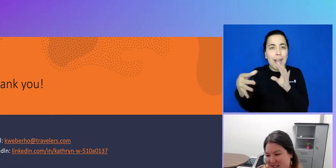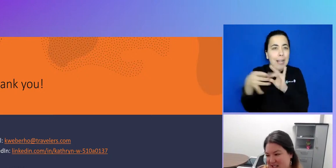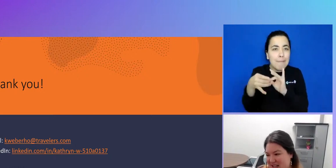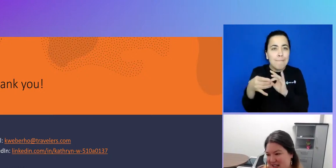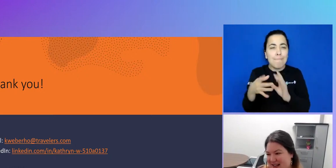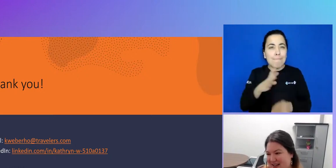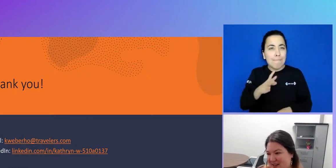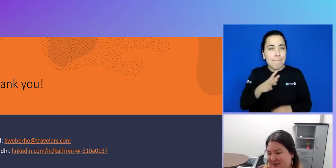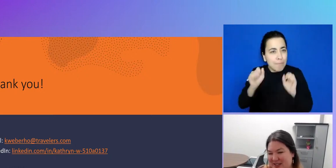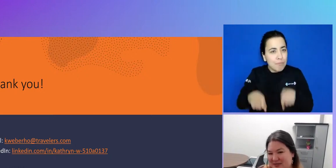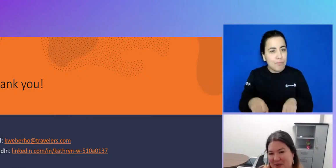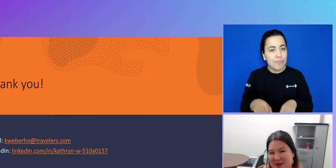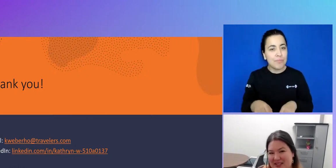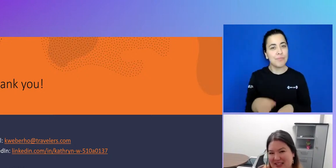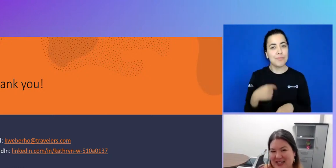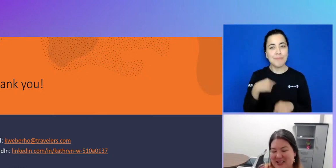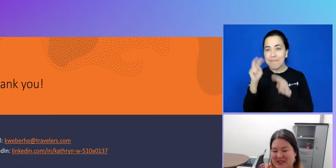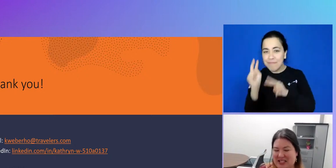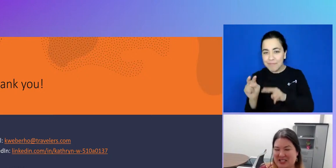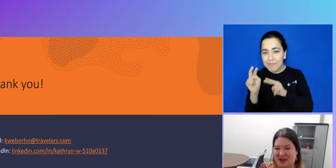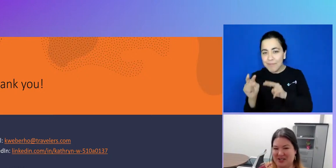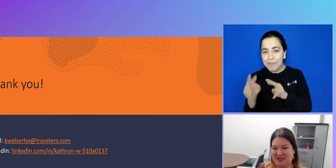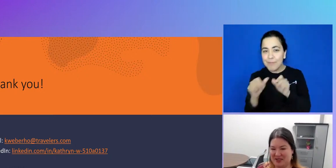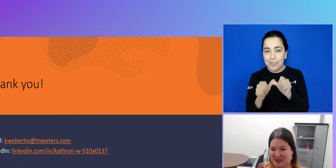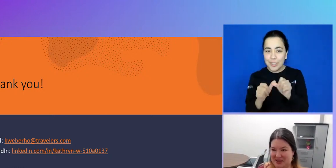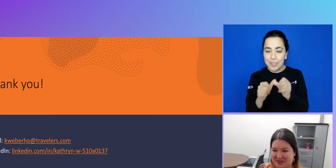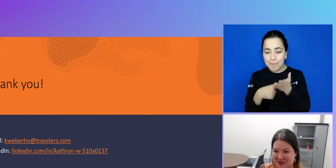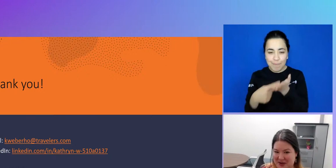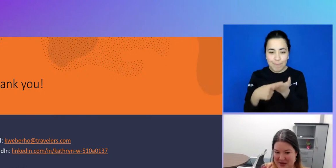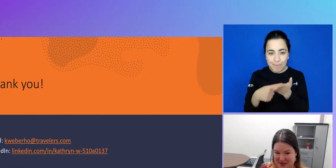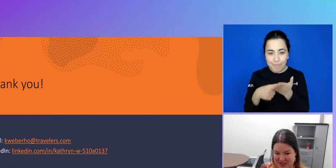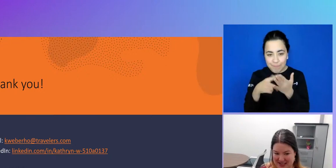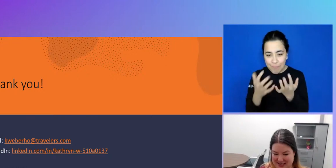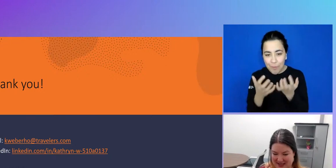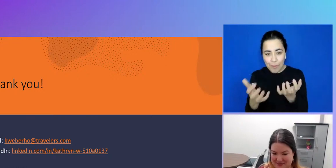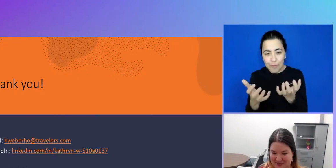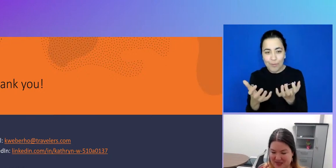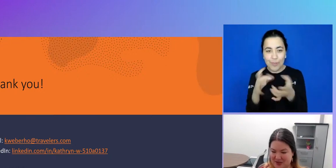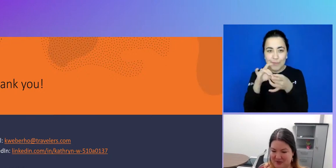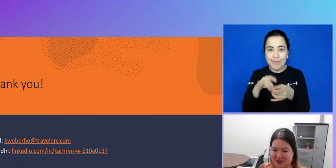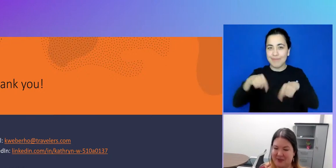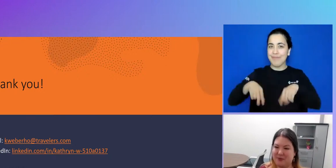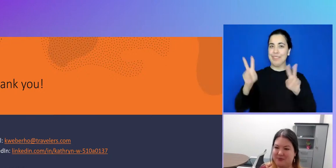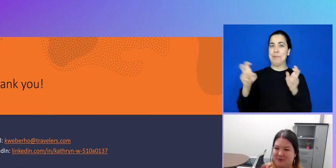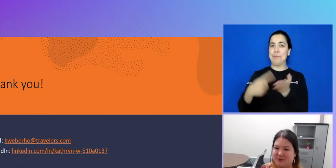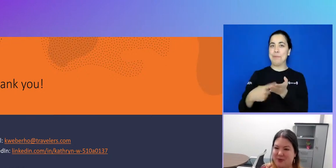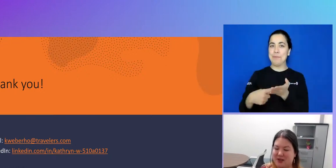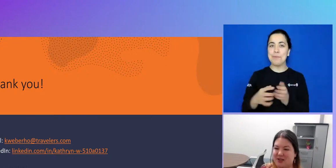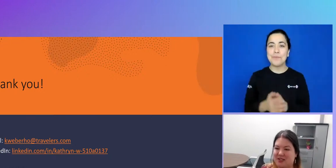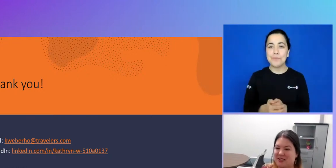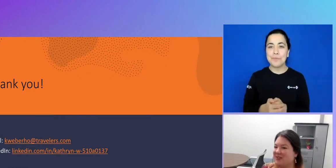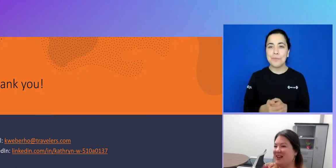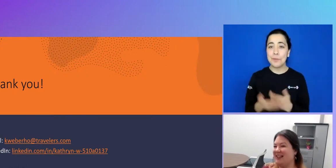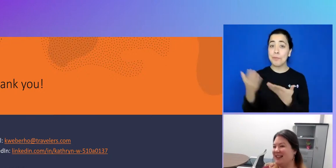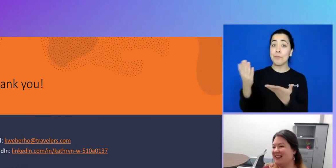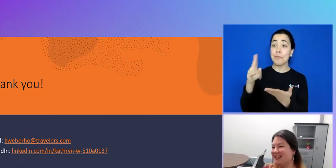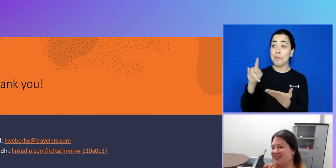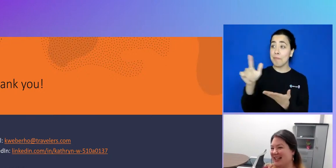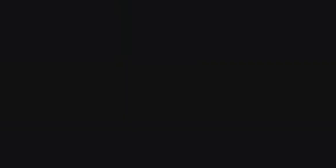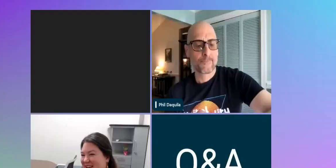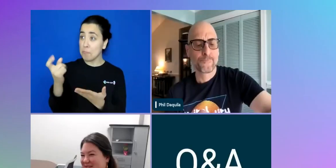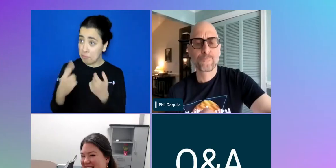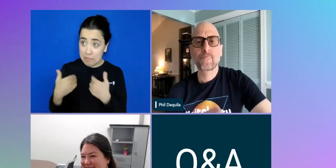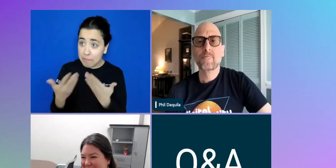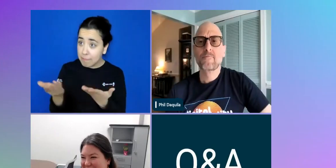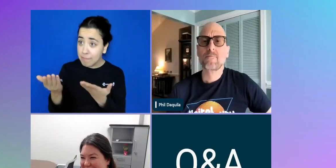a connection. I'm looking forward to continuing to talking with all of you about this. So, Phil, what questions, if any, do